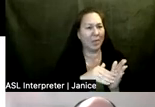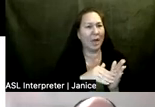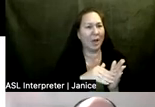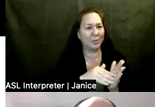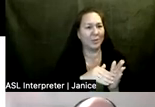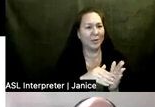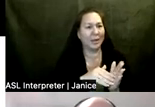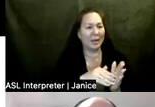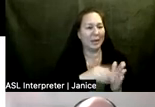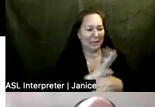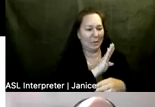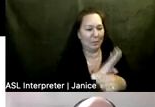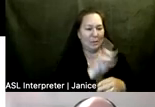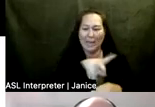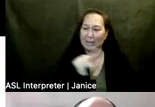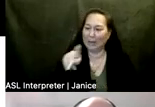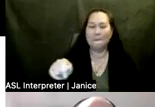the employee.